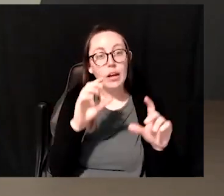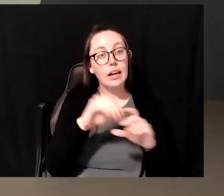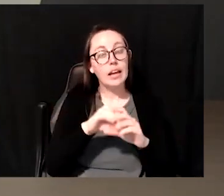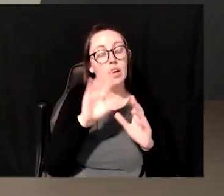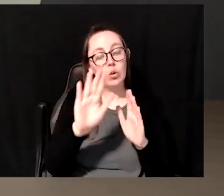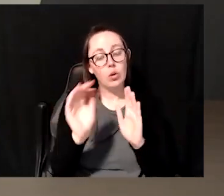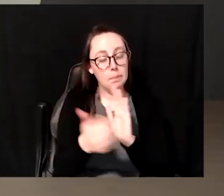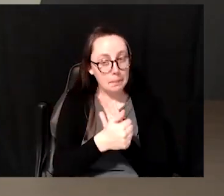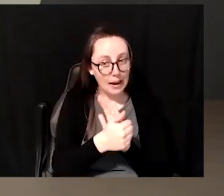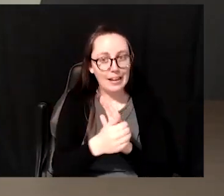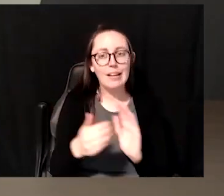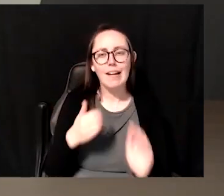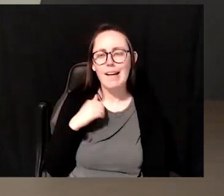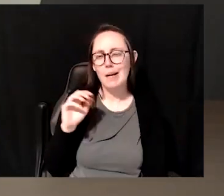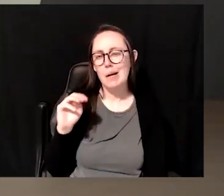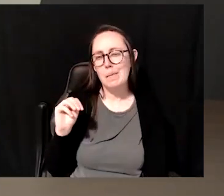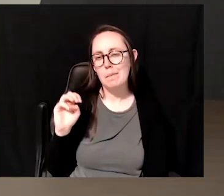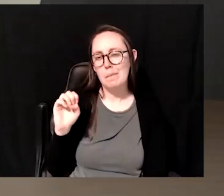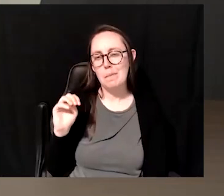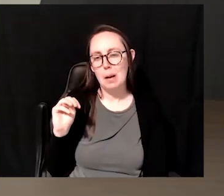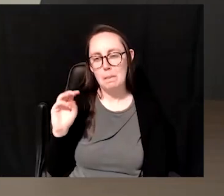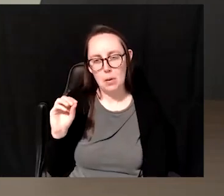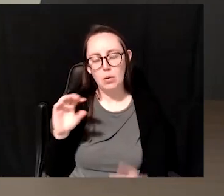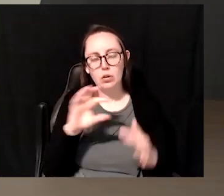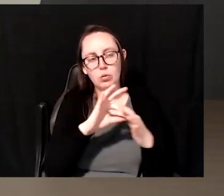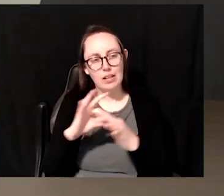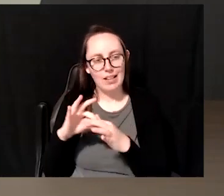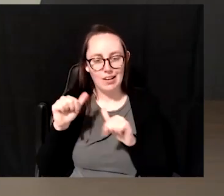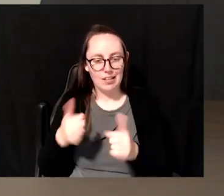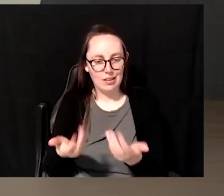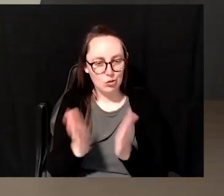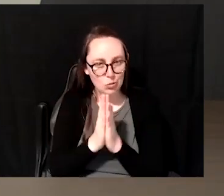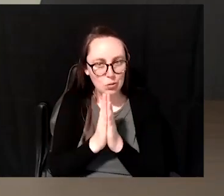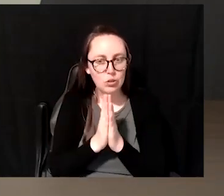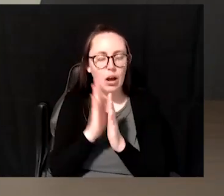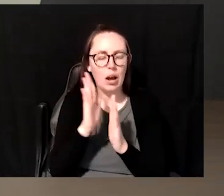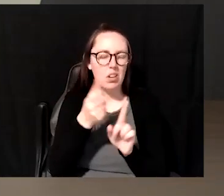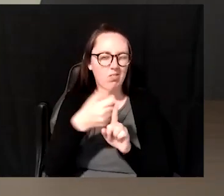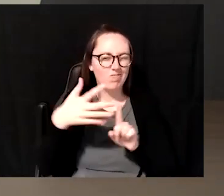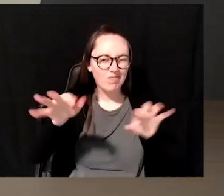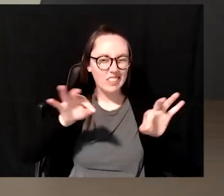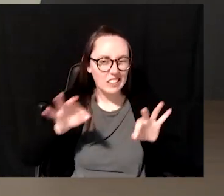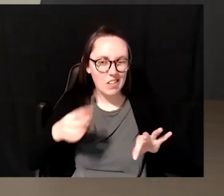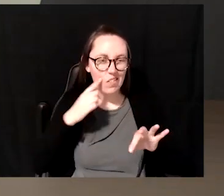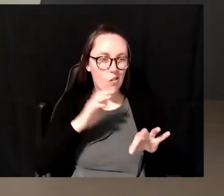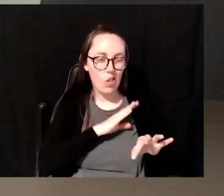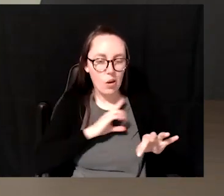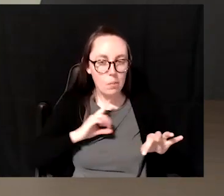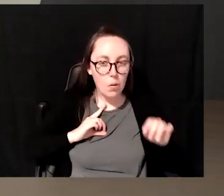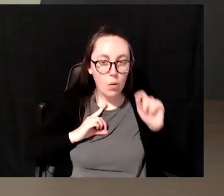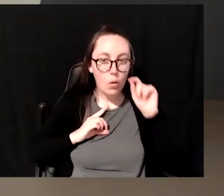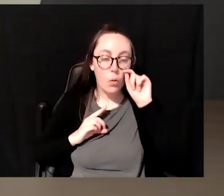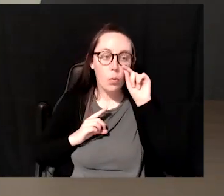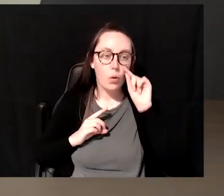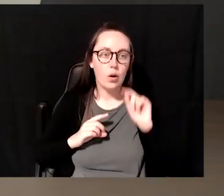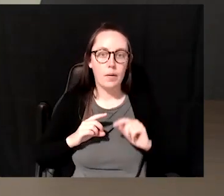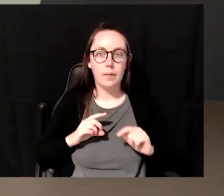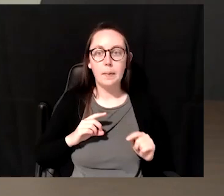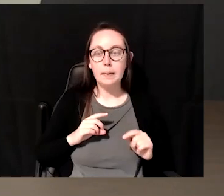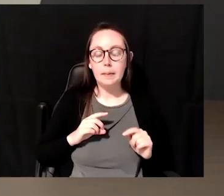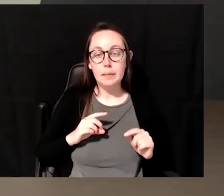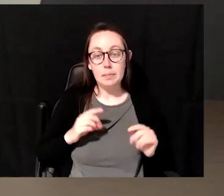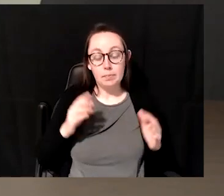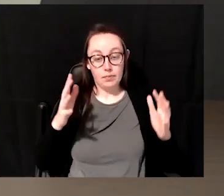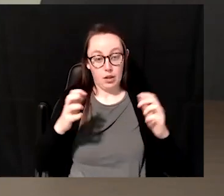memo related to this particular request I'll uh walk the board through it just rather quickly and then I would also like to note that uh